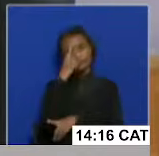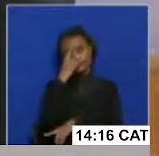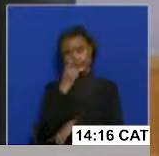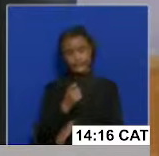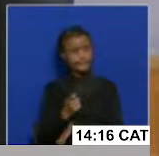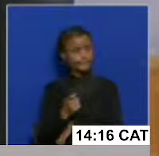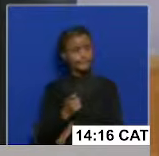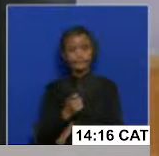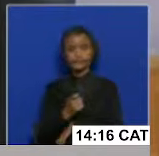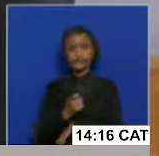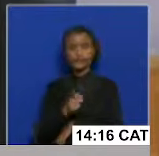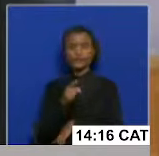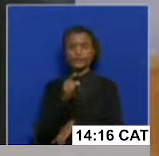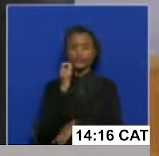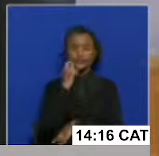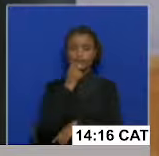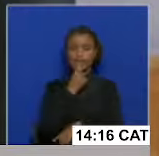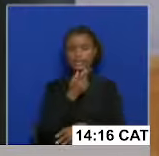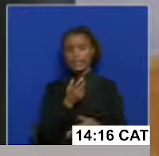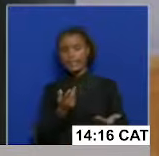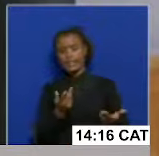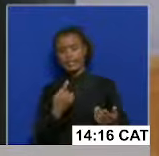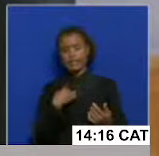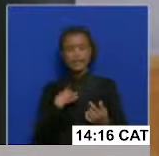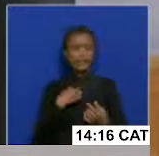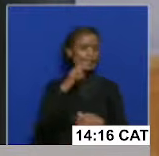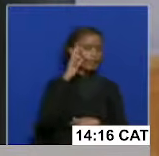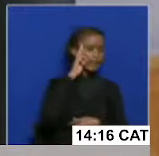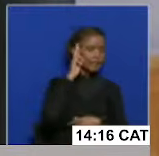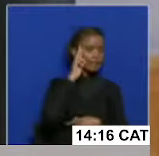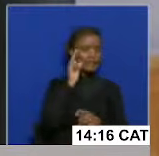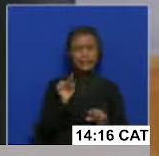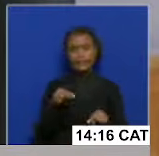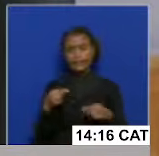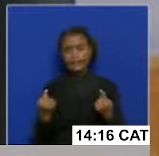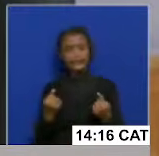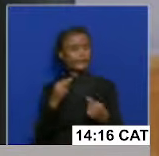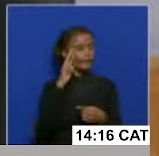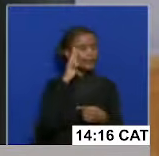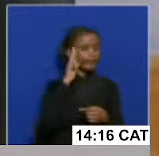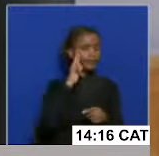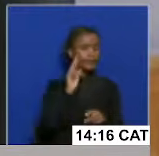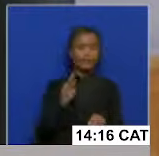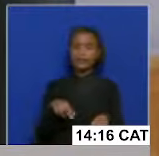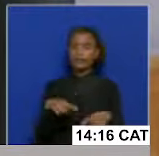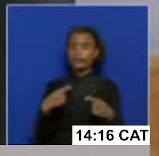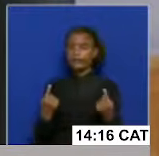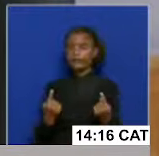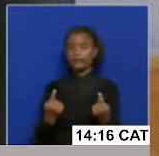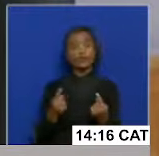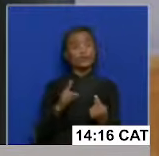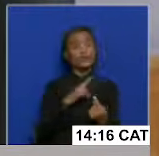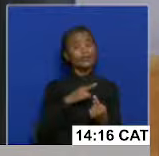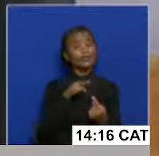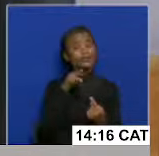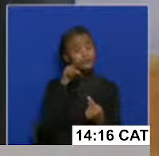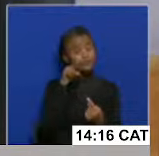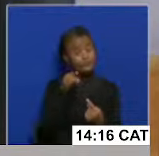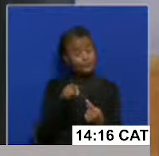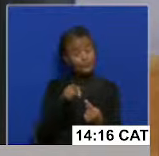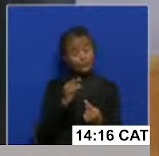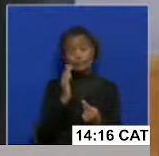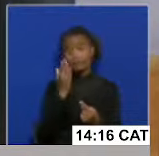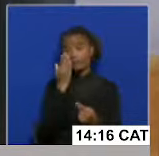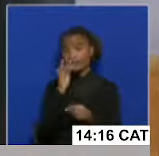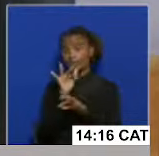You and these people were facing the possibility of arrest and prosecution, and